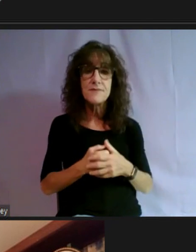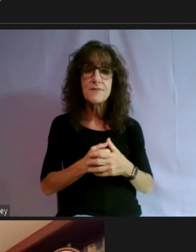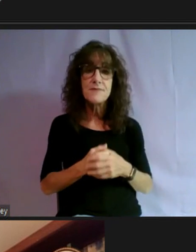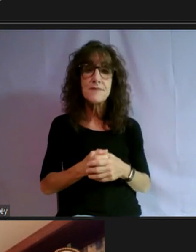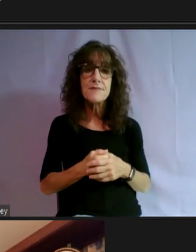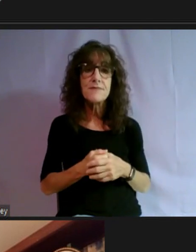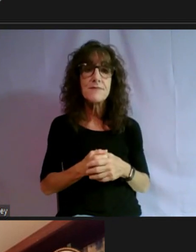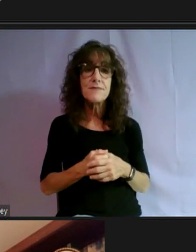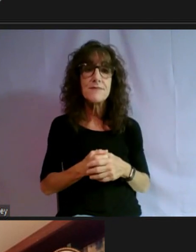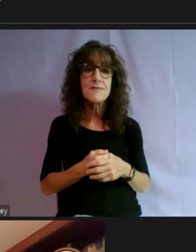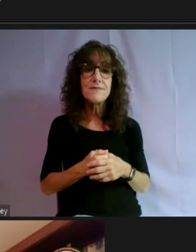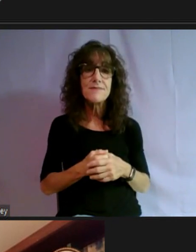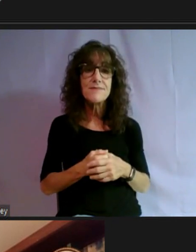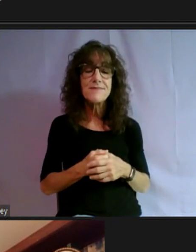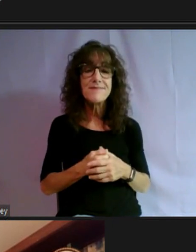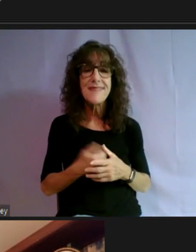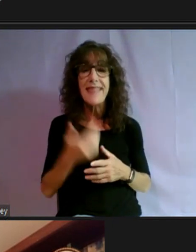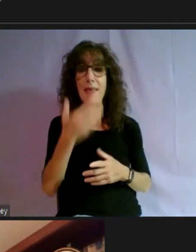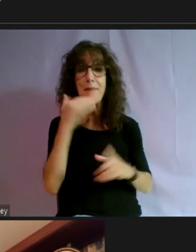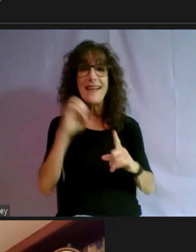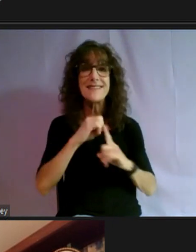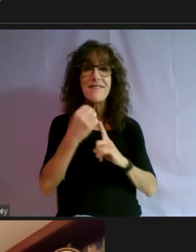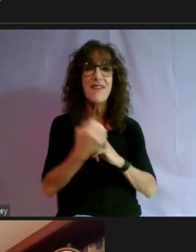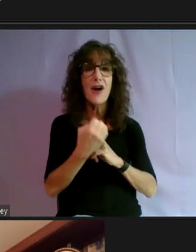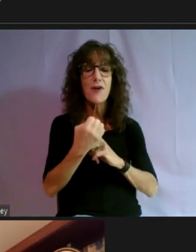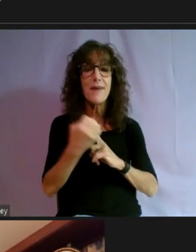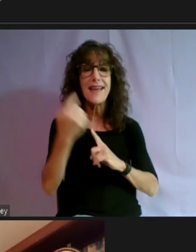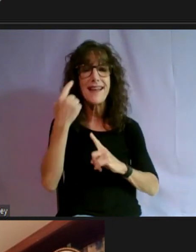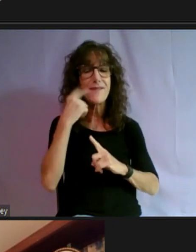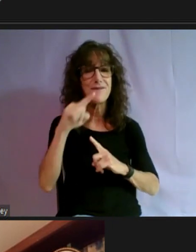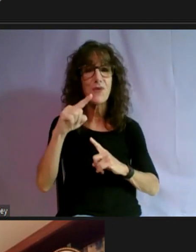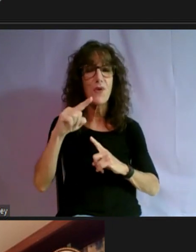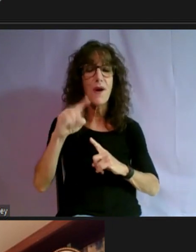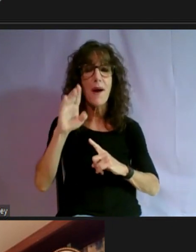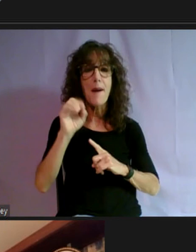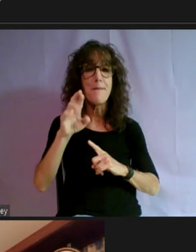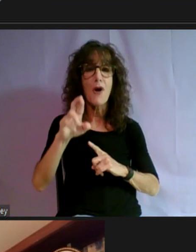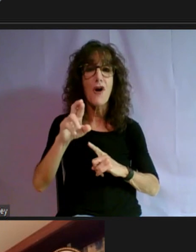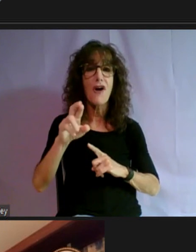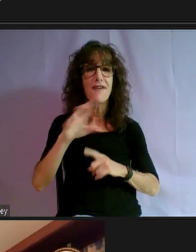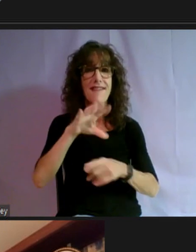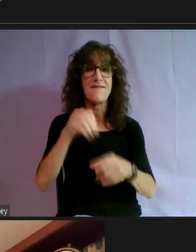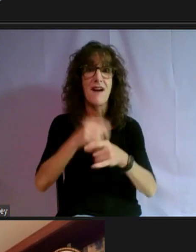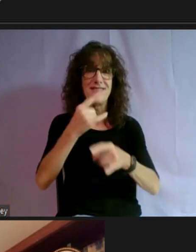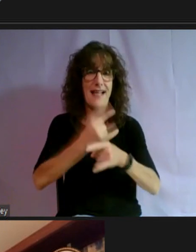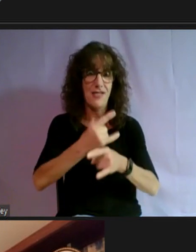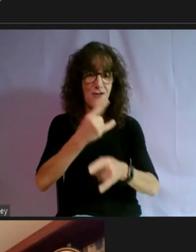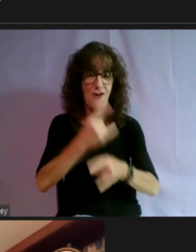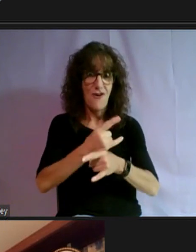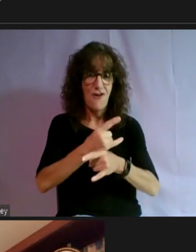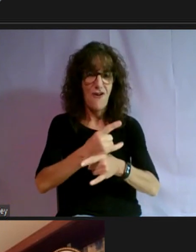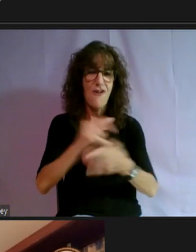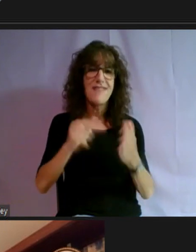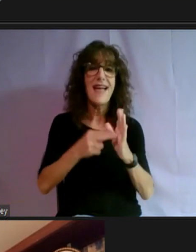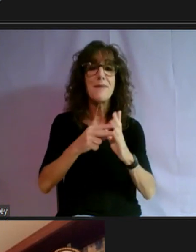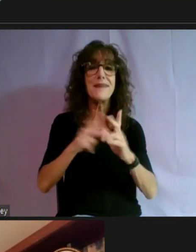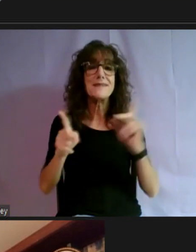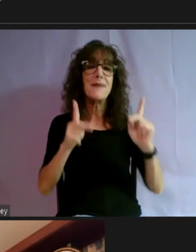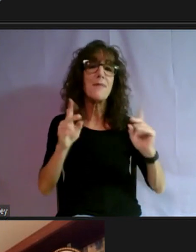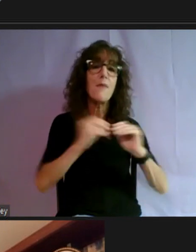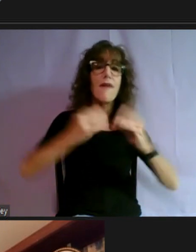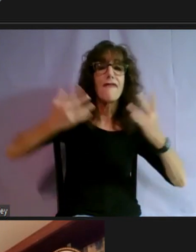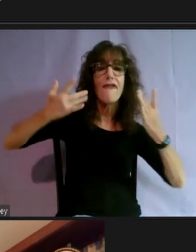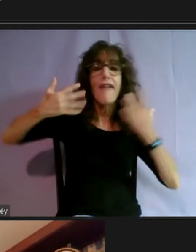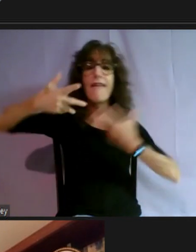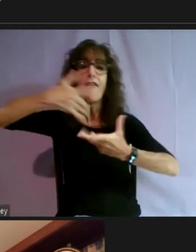The optimal setting in a bar involves alcohol, which makes people tend to be a little more friendly with each other,